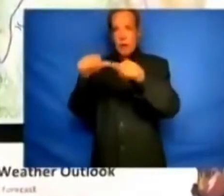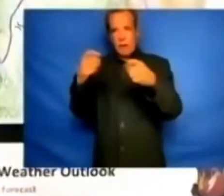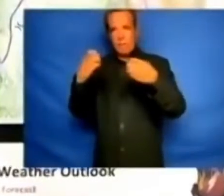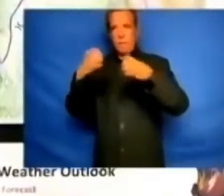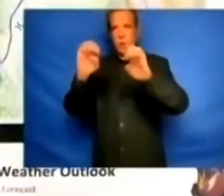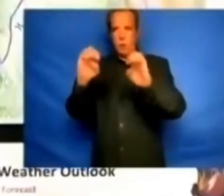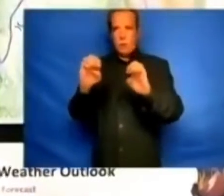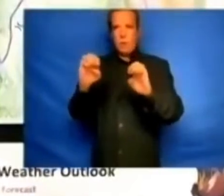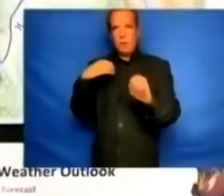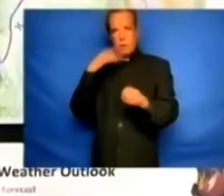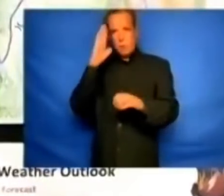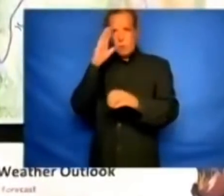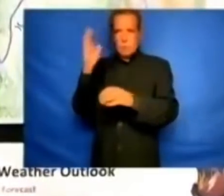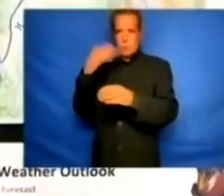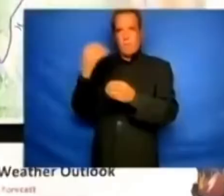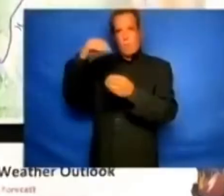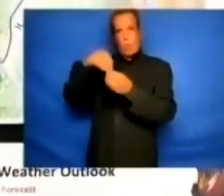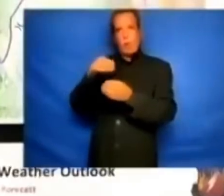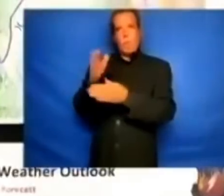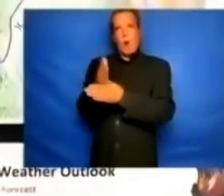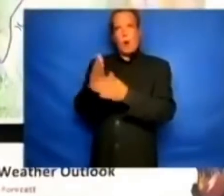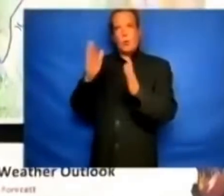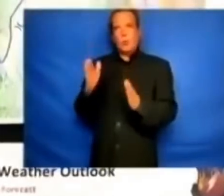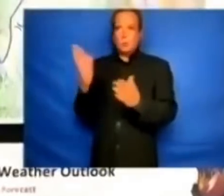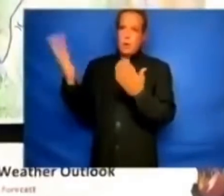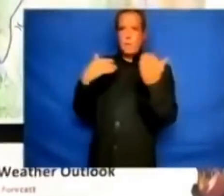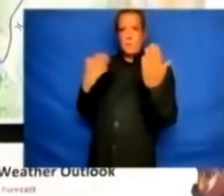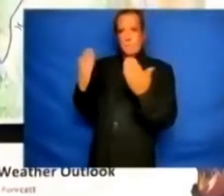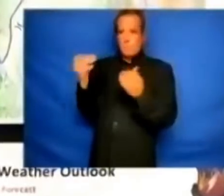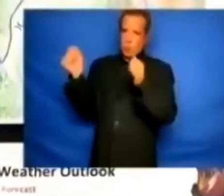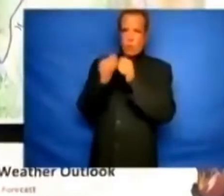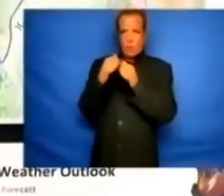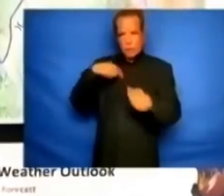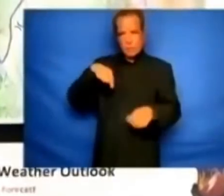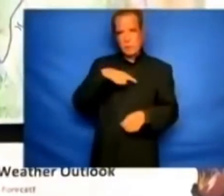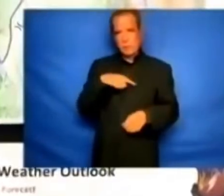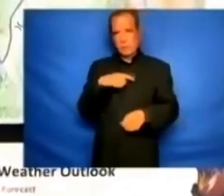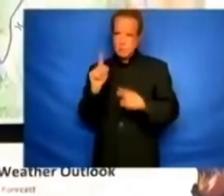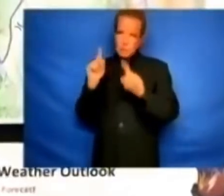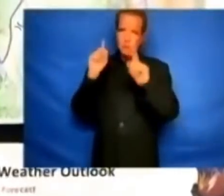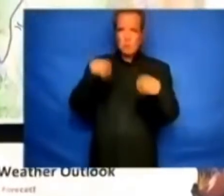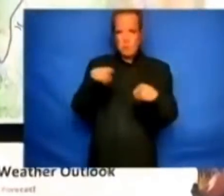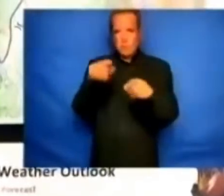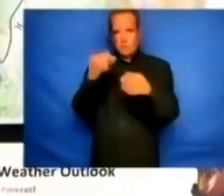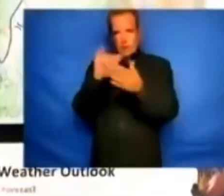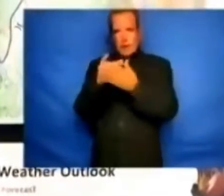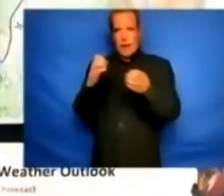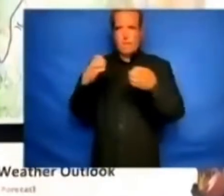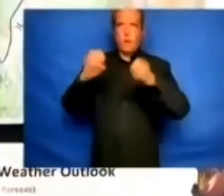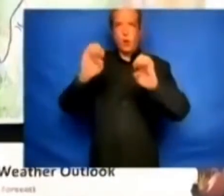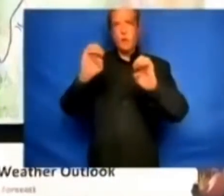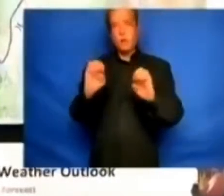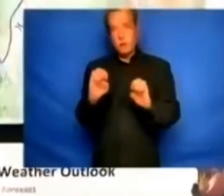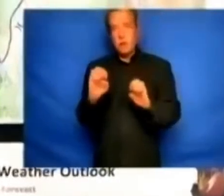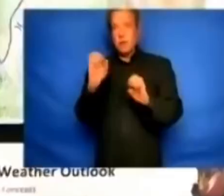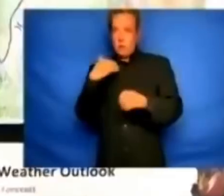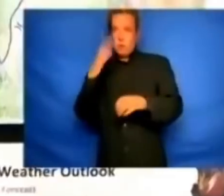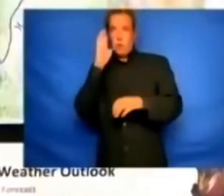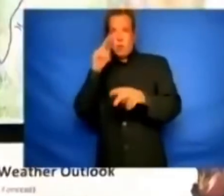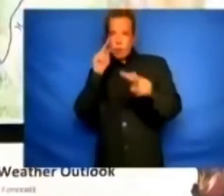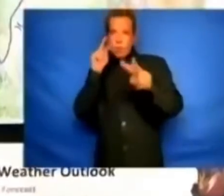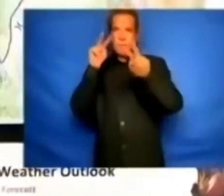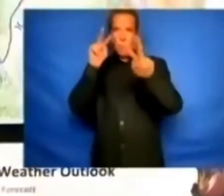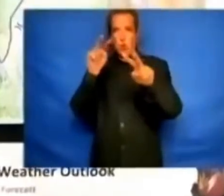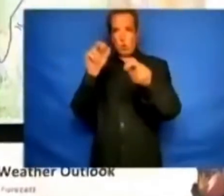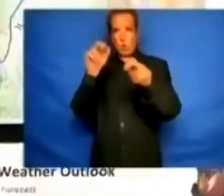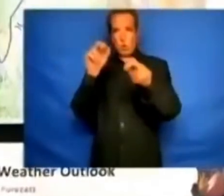of our partners to be side by side with us within that effort, and looking forward to working with